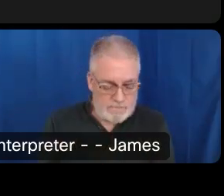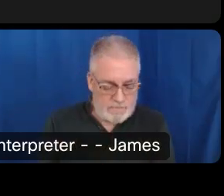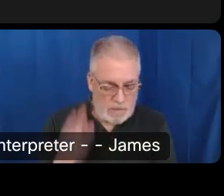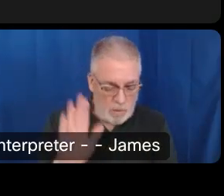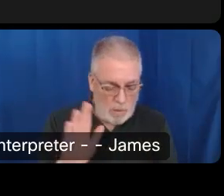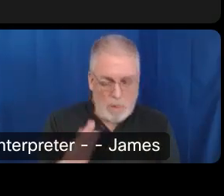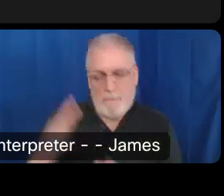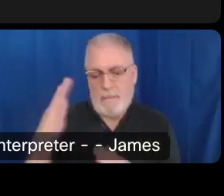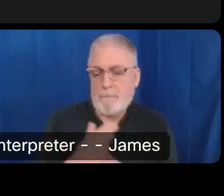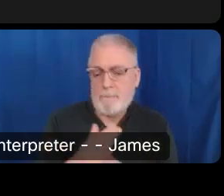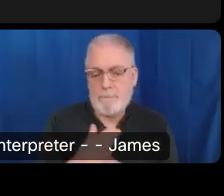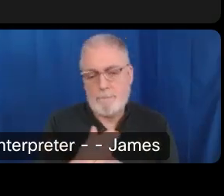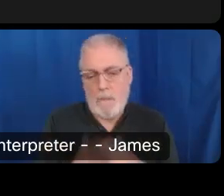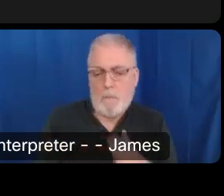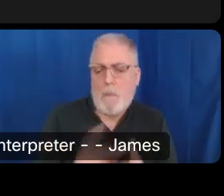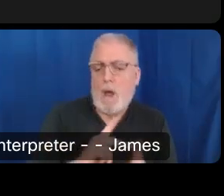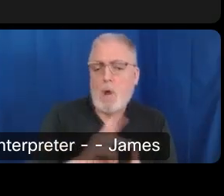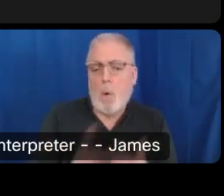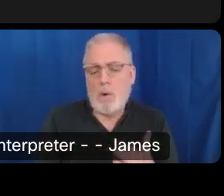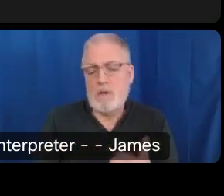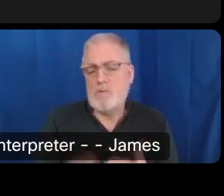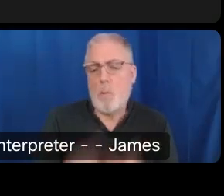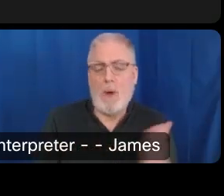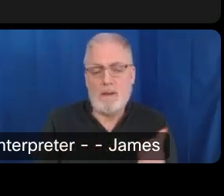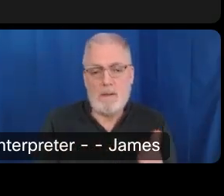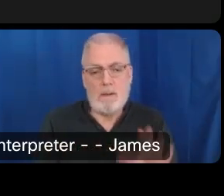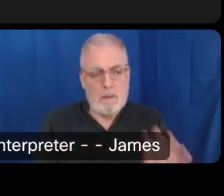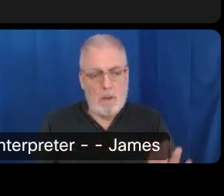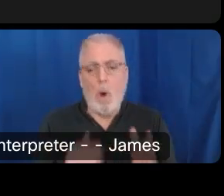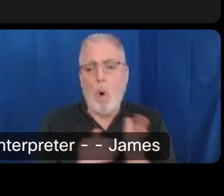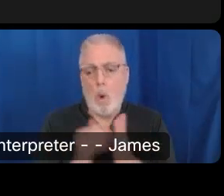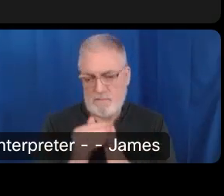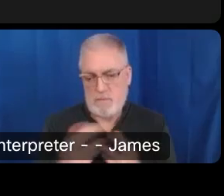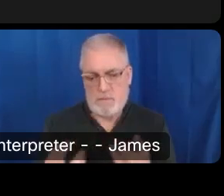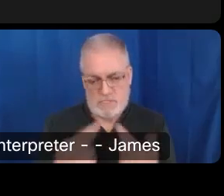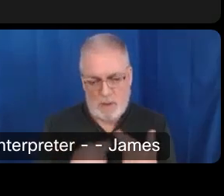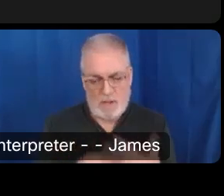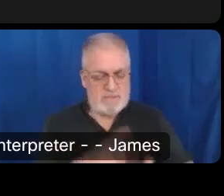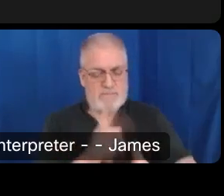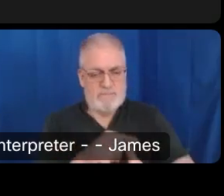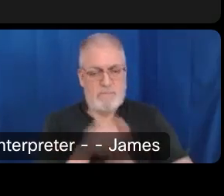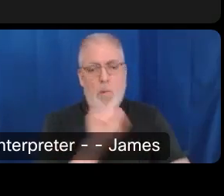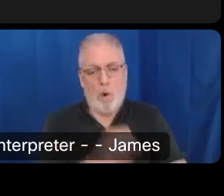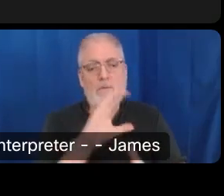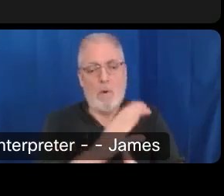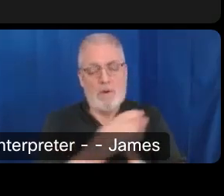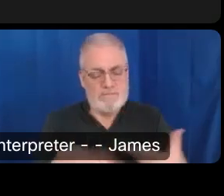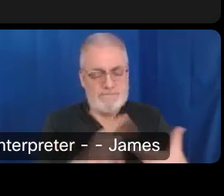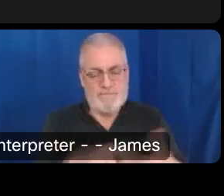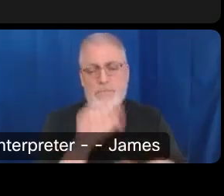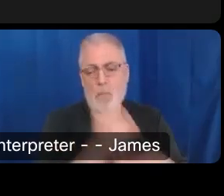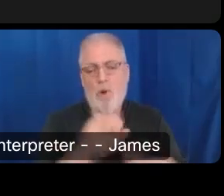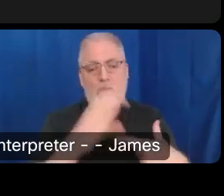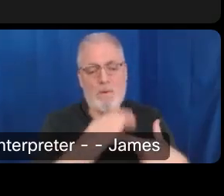individuals, those with lived experience, in terms of what are their priorities, number 1 is the access to services,